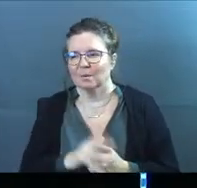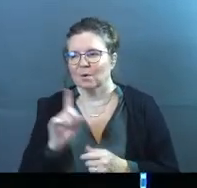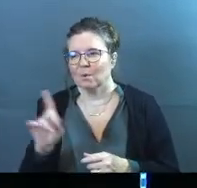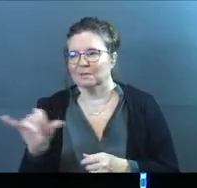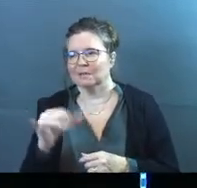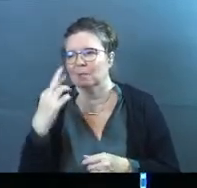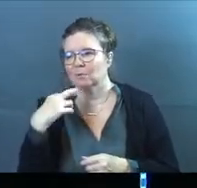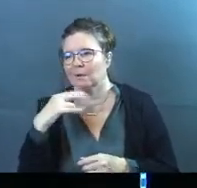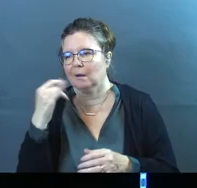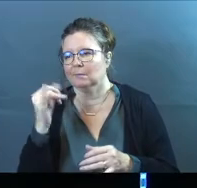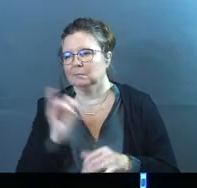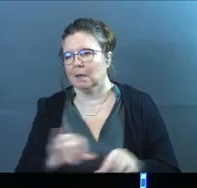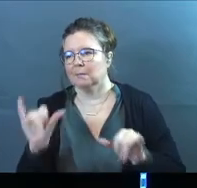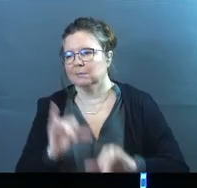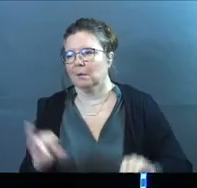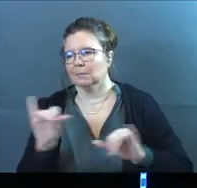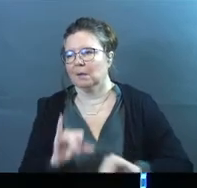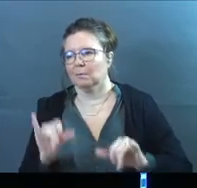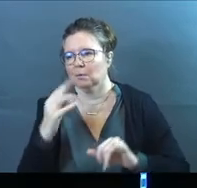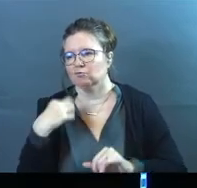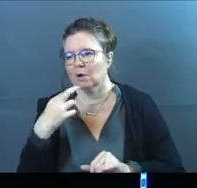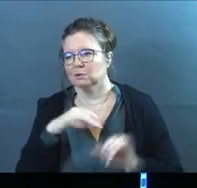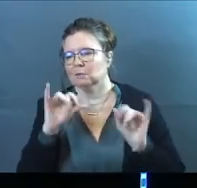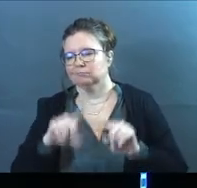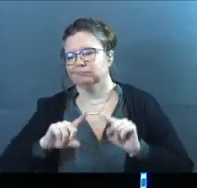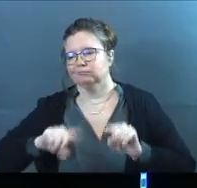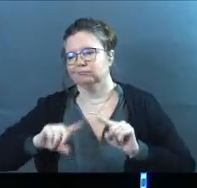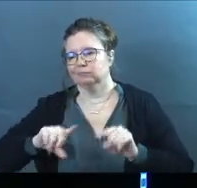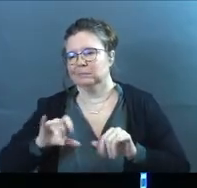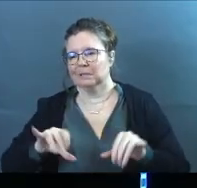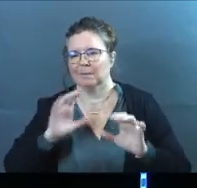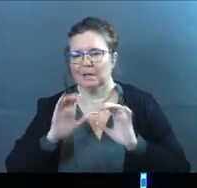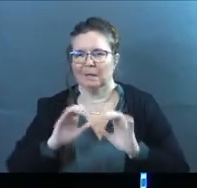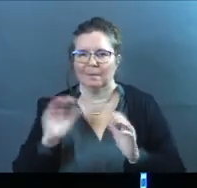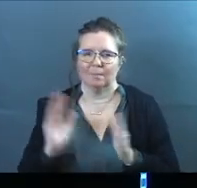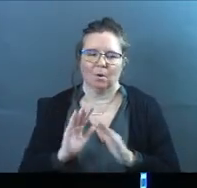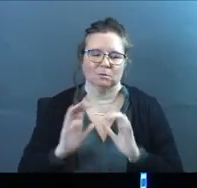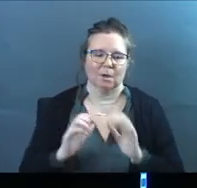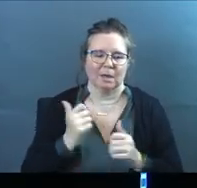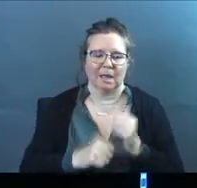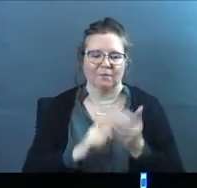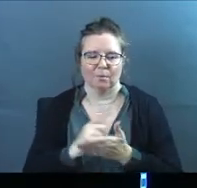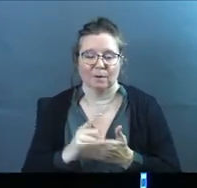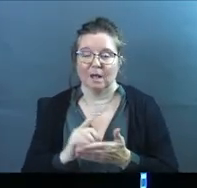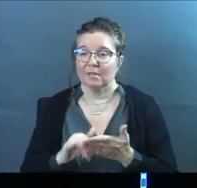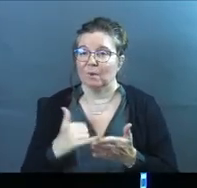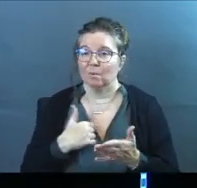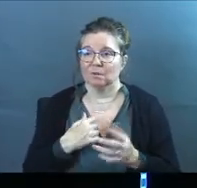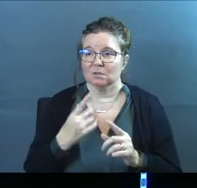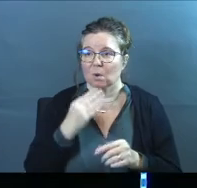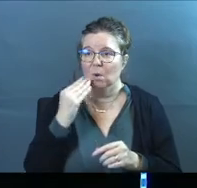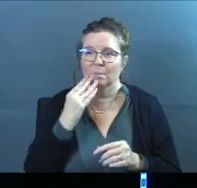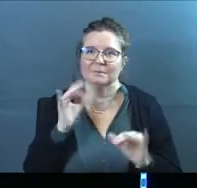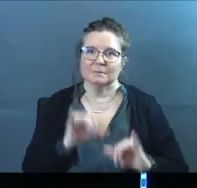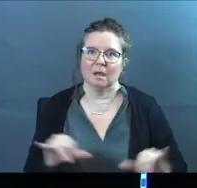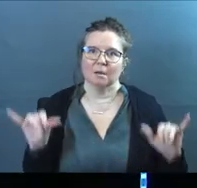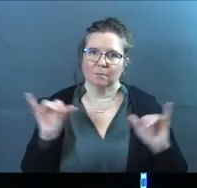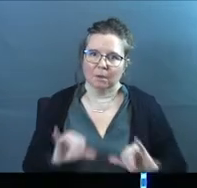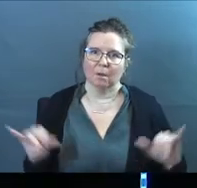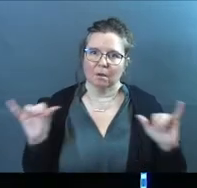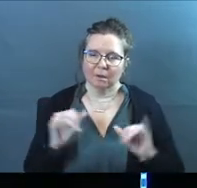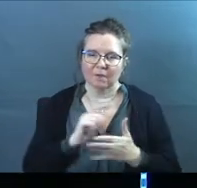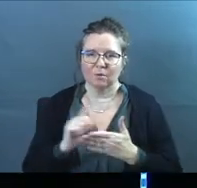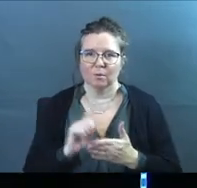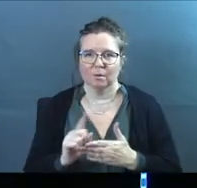We're going to the same restaurant every single week. We're going have the same kind of conversation, maybe a little small talk every single week. And afterwards, we're just going to go home. It's to be the same schedule